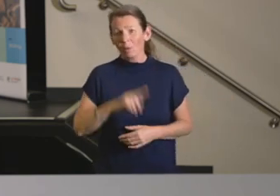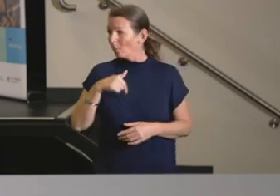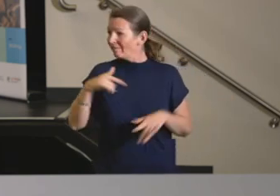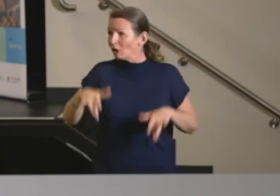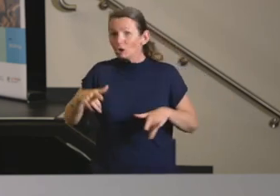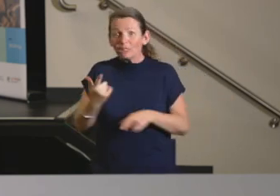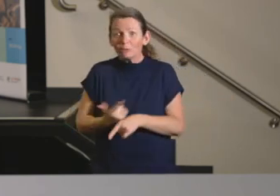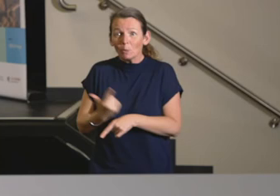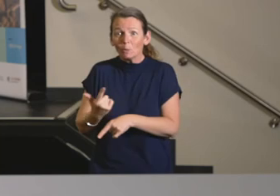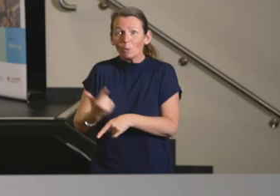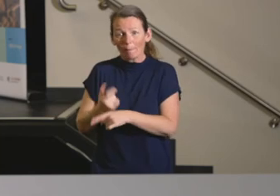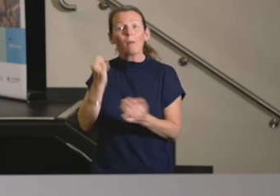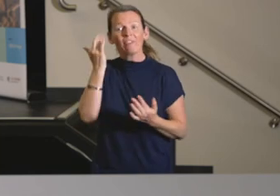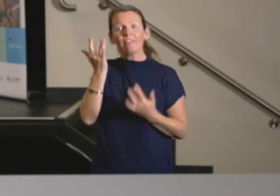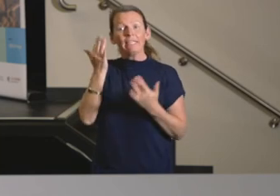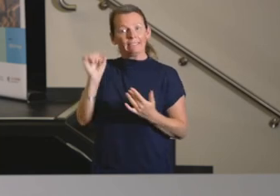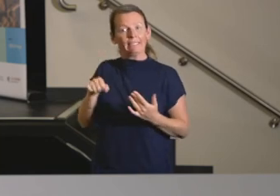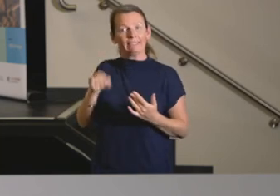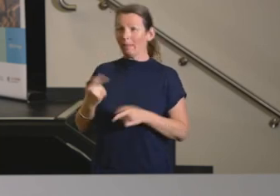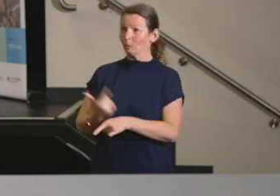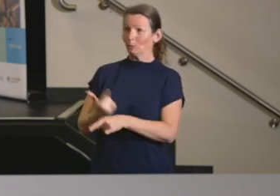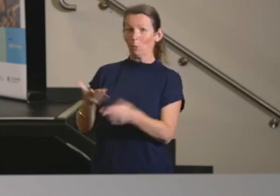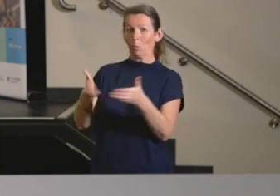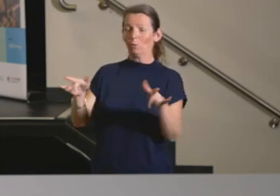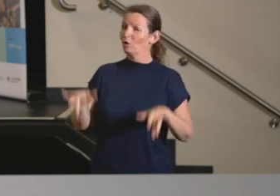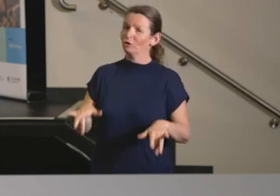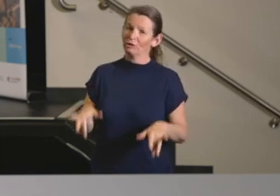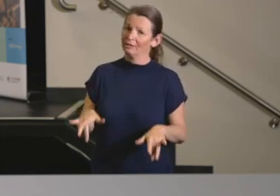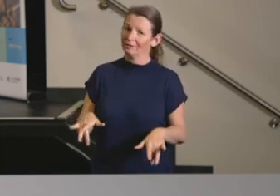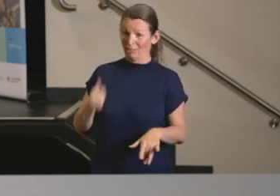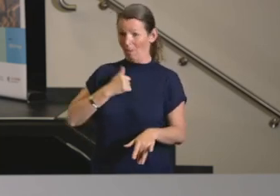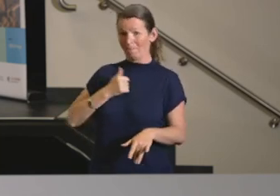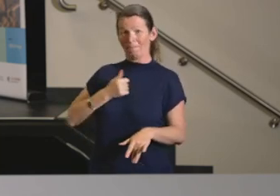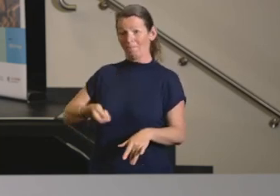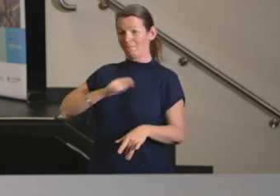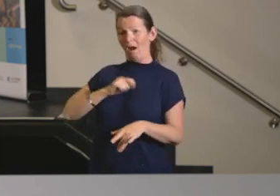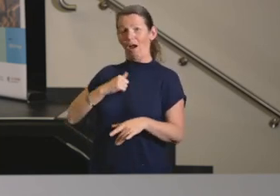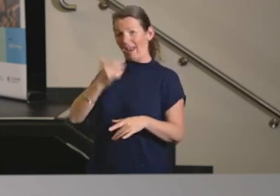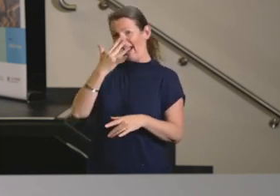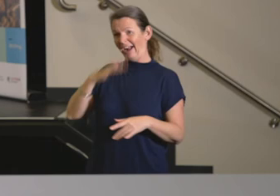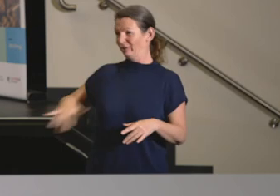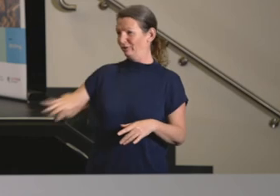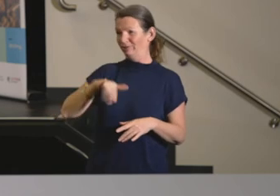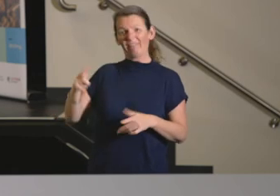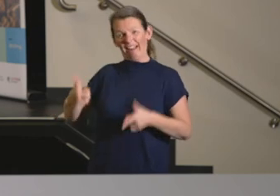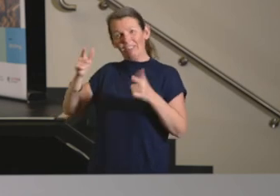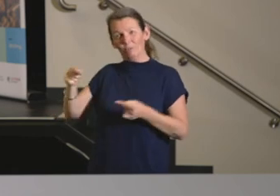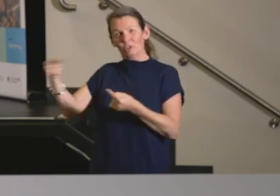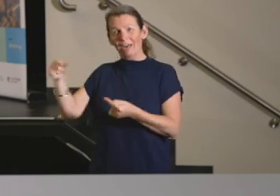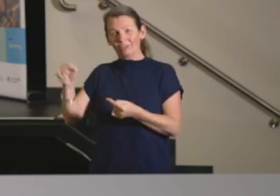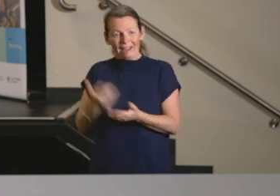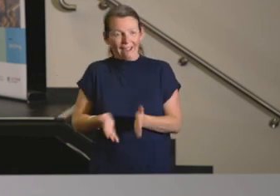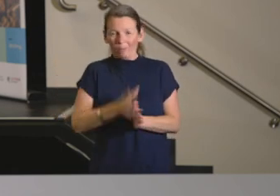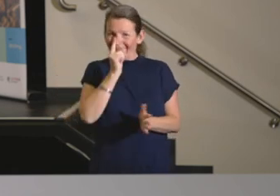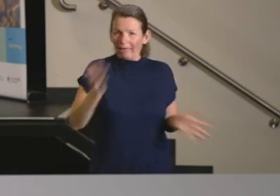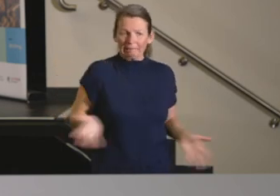that, but you know, we're thinking about that now. So that would be my generation's leadership challenge, how we move and manage